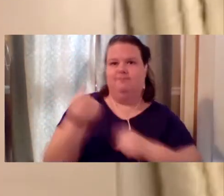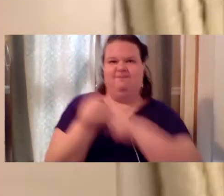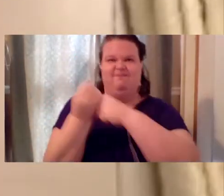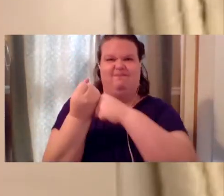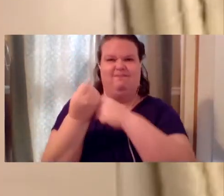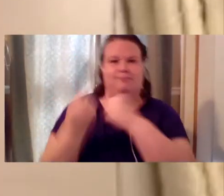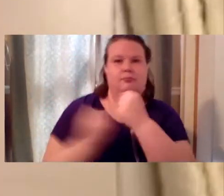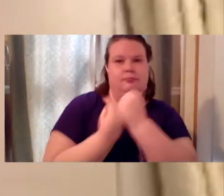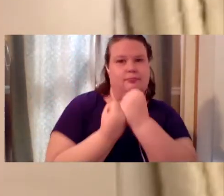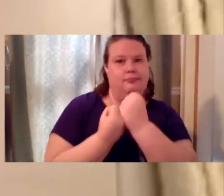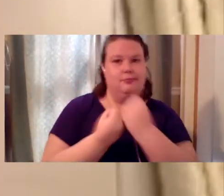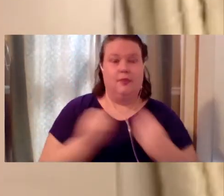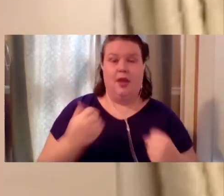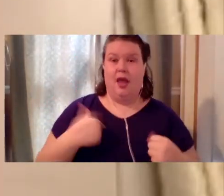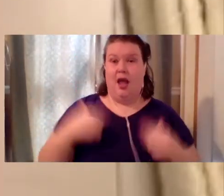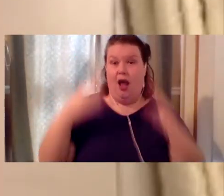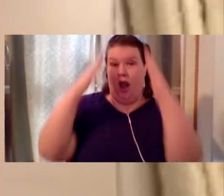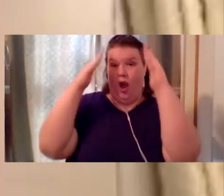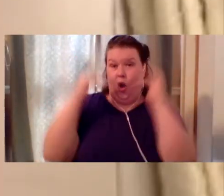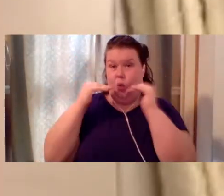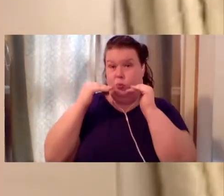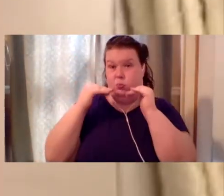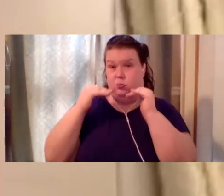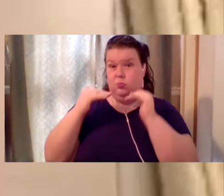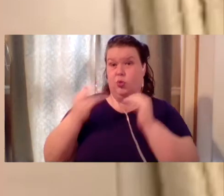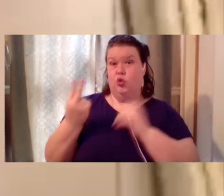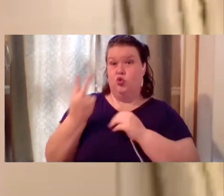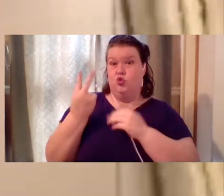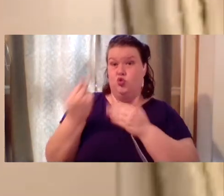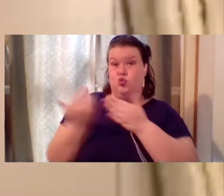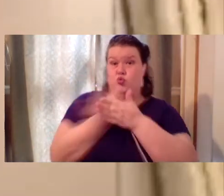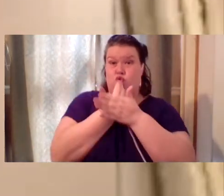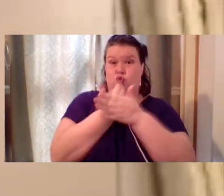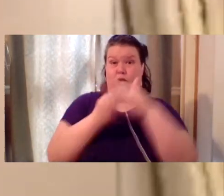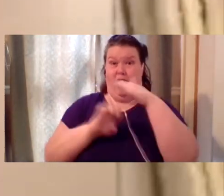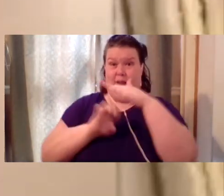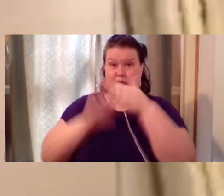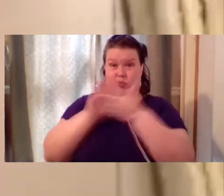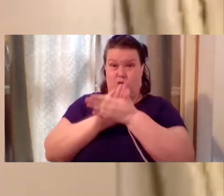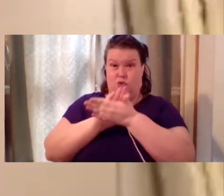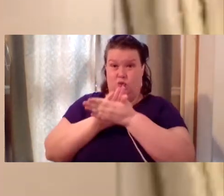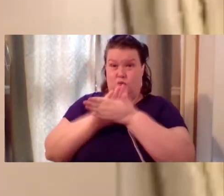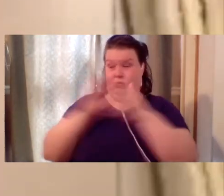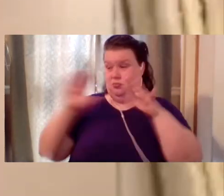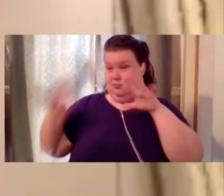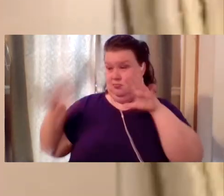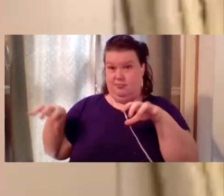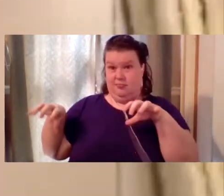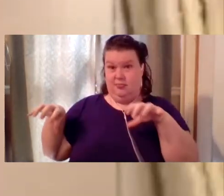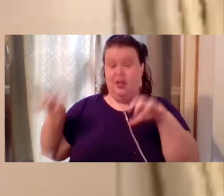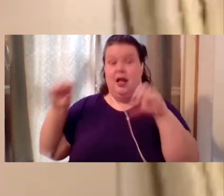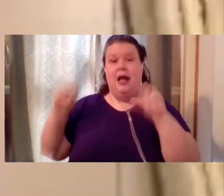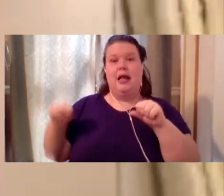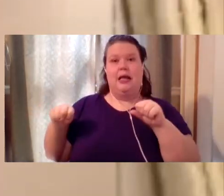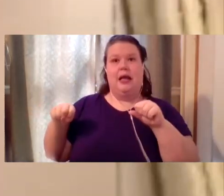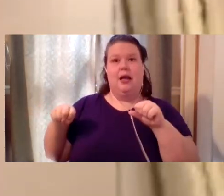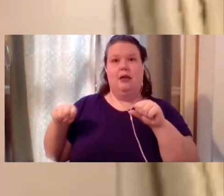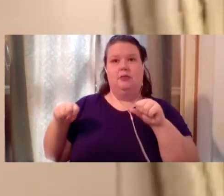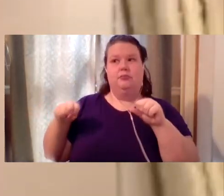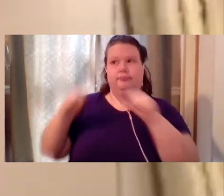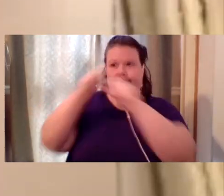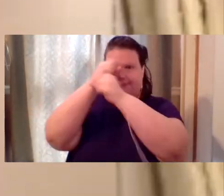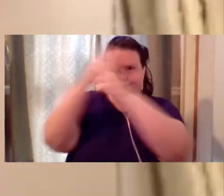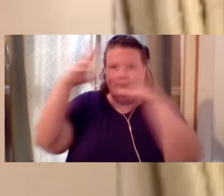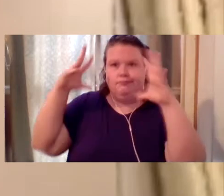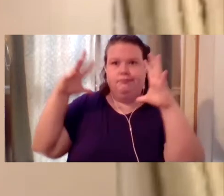have these two new elementary campuses, that we can do a bigger picture of serving the students